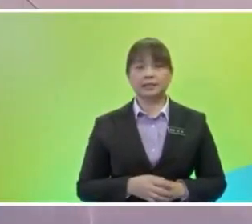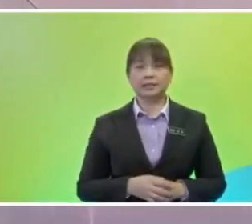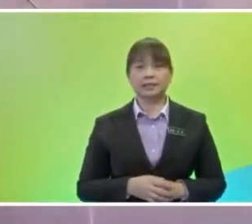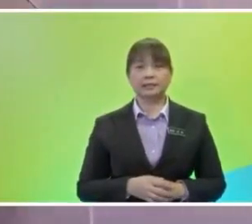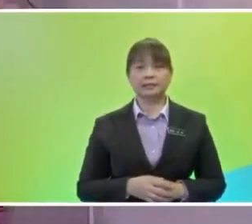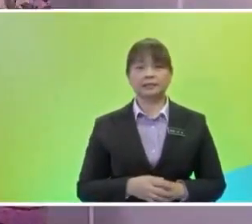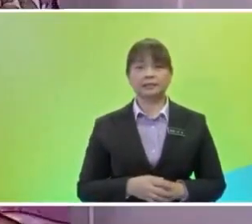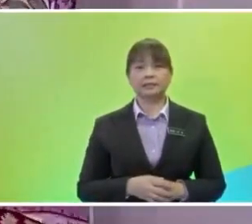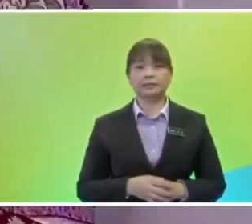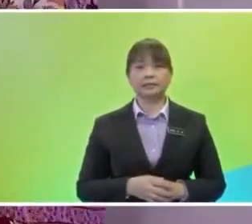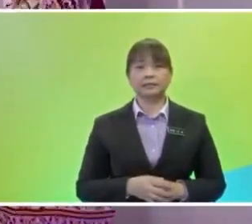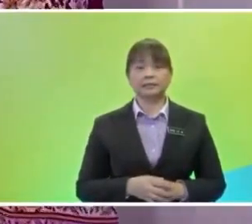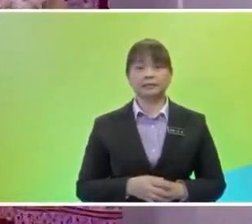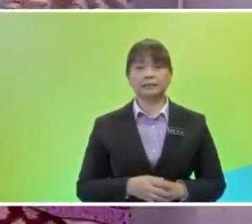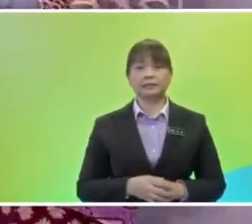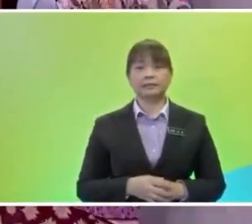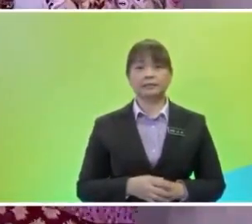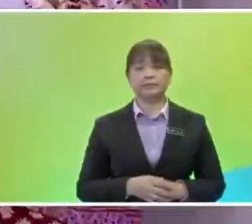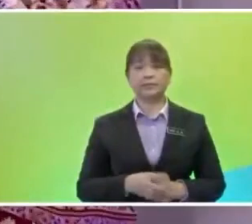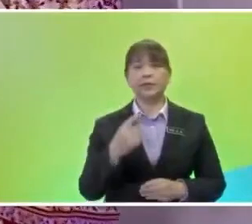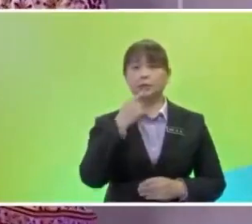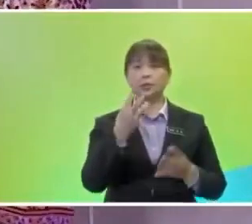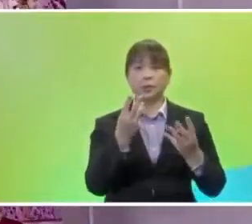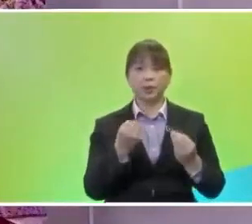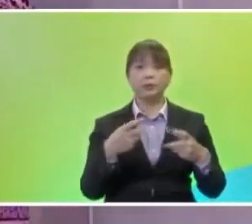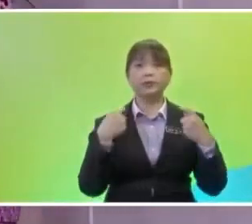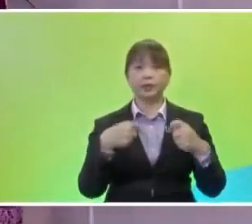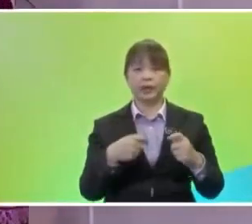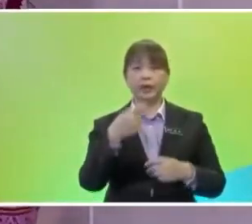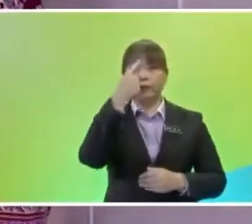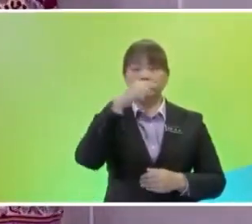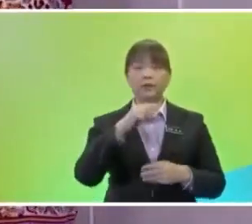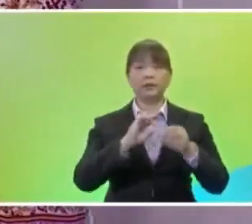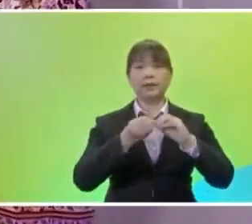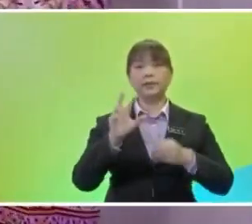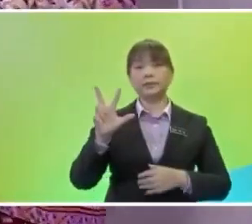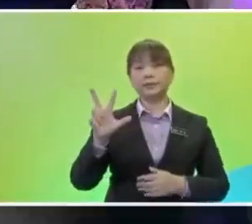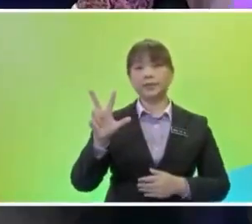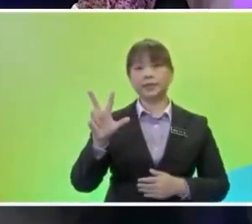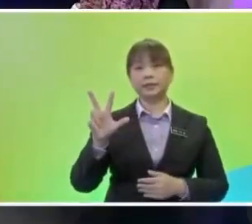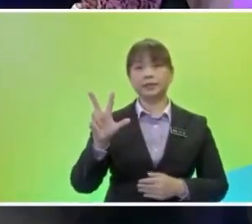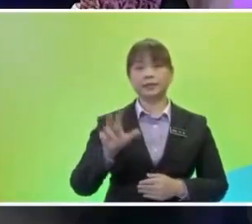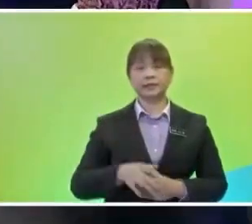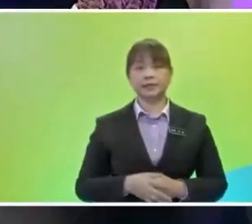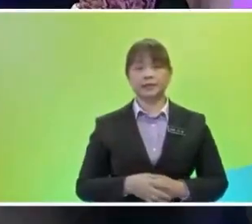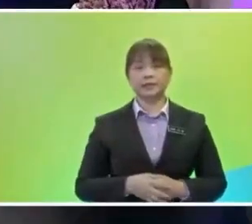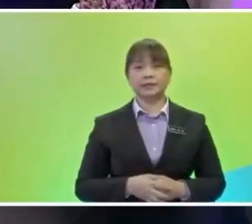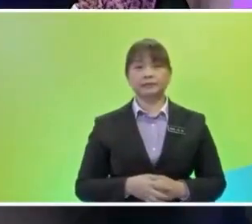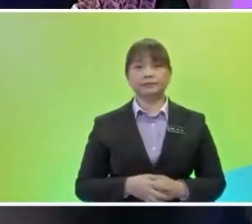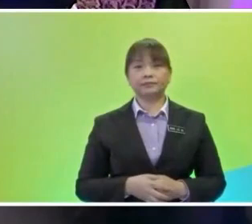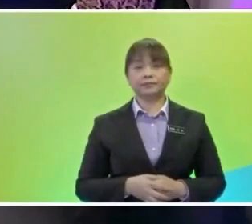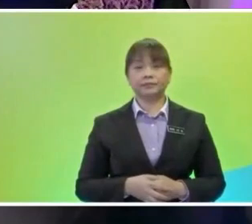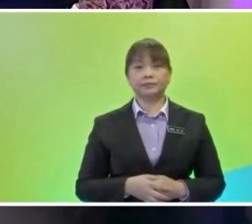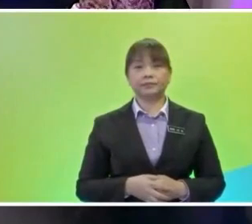F-A-S-T. Fast. Good job. Okay, now, who would like to try for number three? Three across. Who wants to try first? Frightening